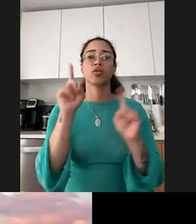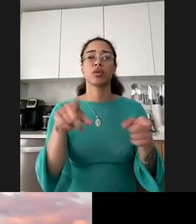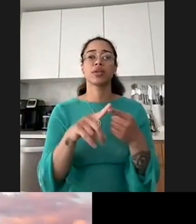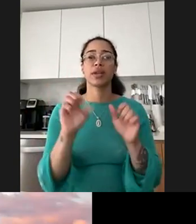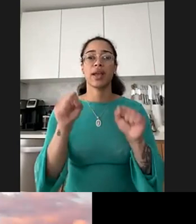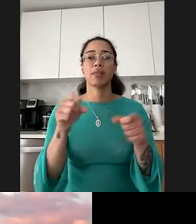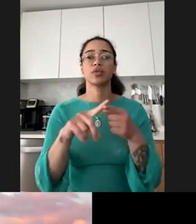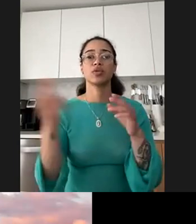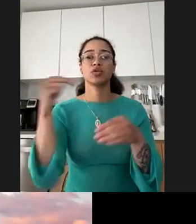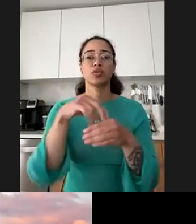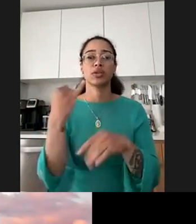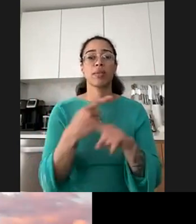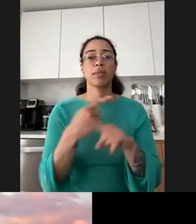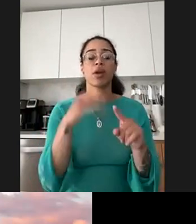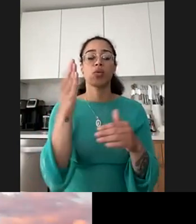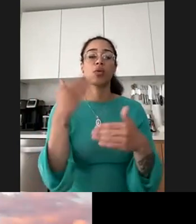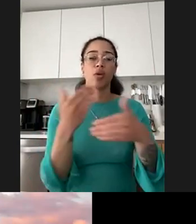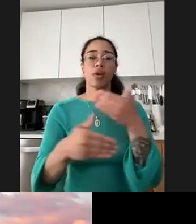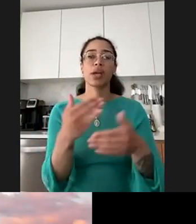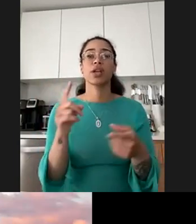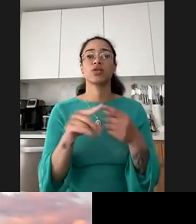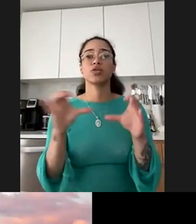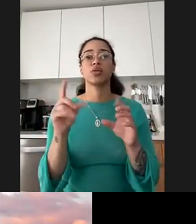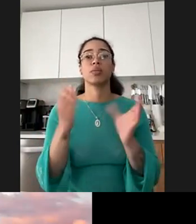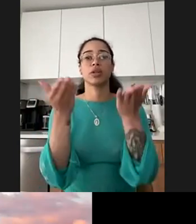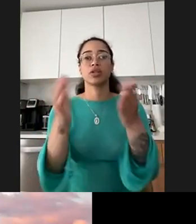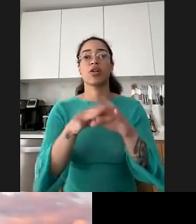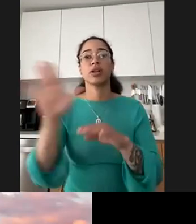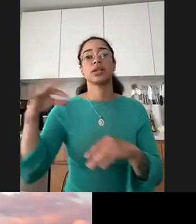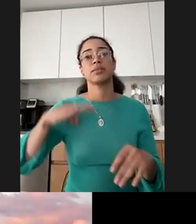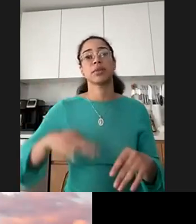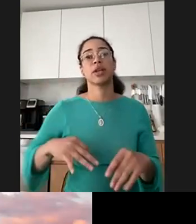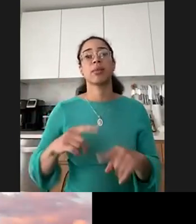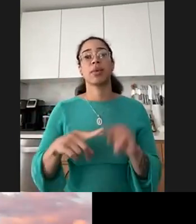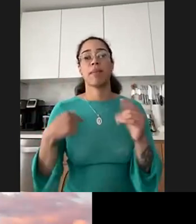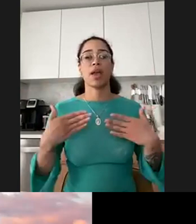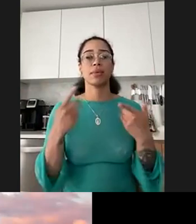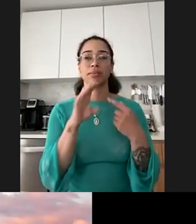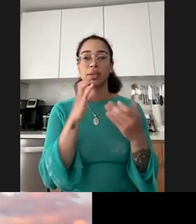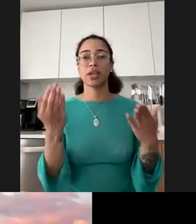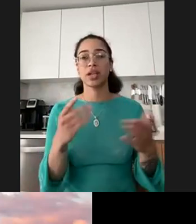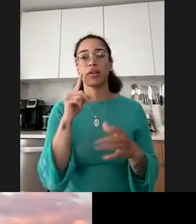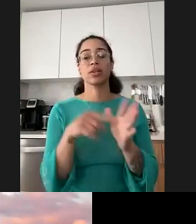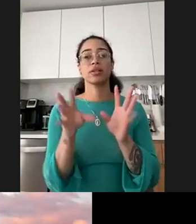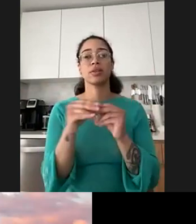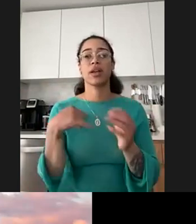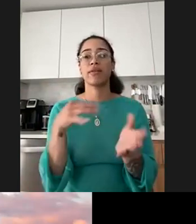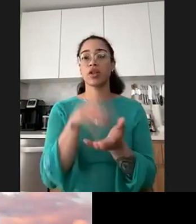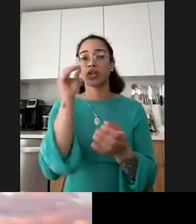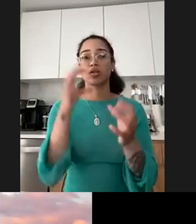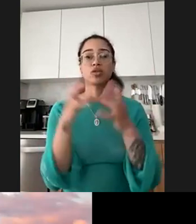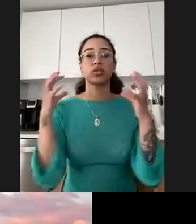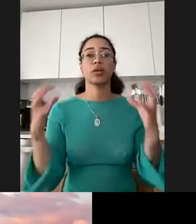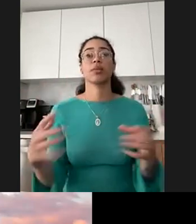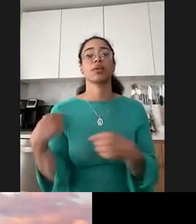and do the presentation on his behalf. Happy to be able to be in attendance today for this meeting. I've learned so much